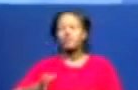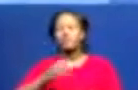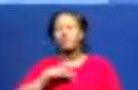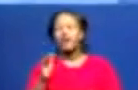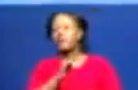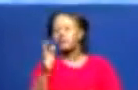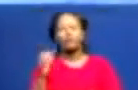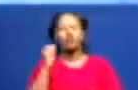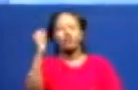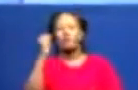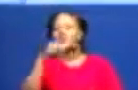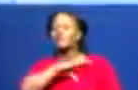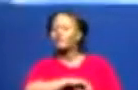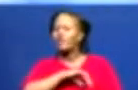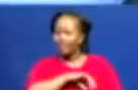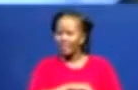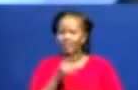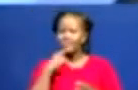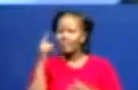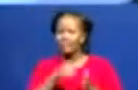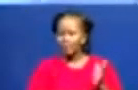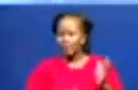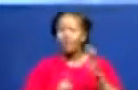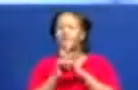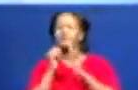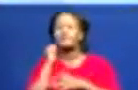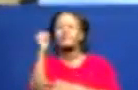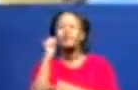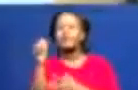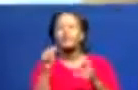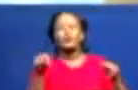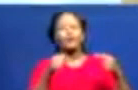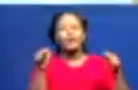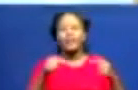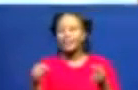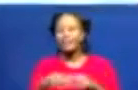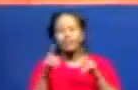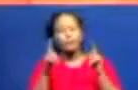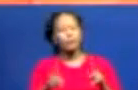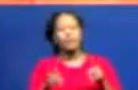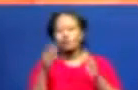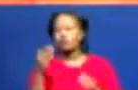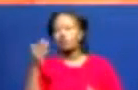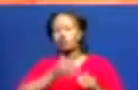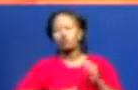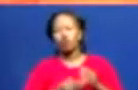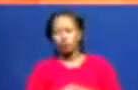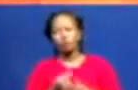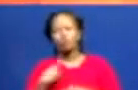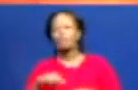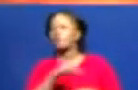political tolerance, adding that the emerging trend of political violence in the constituency must cease. We will stand